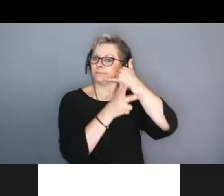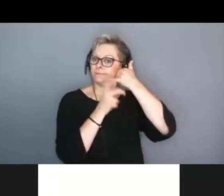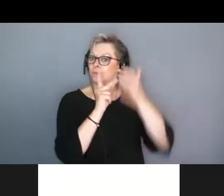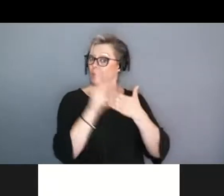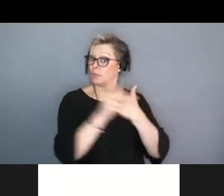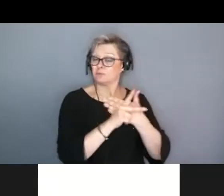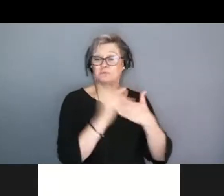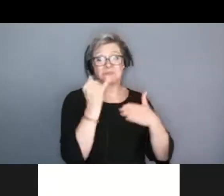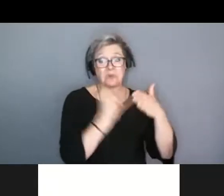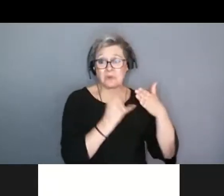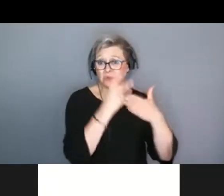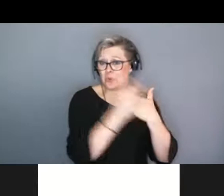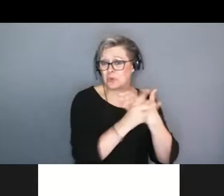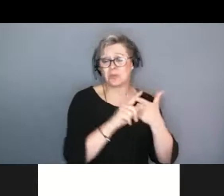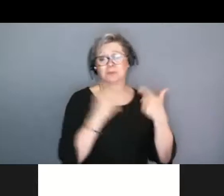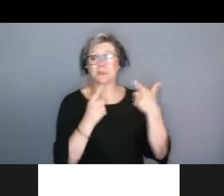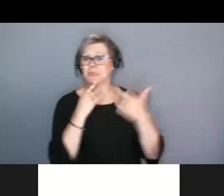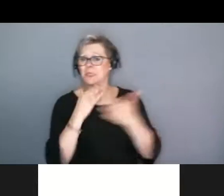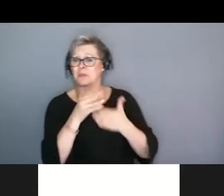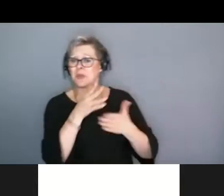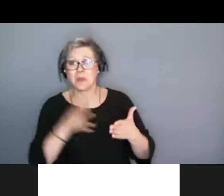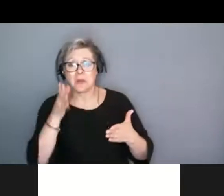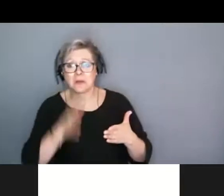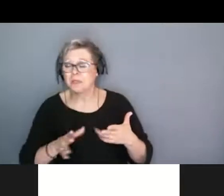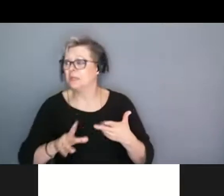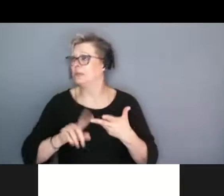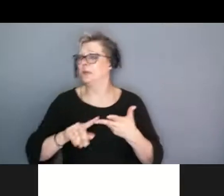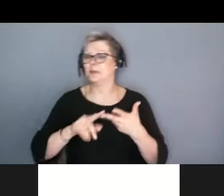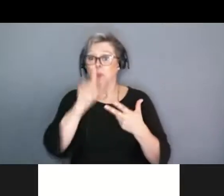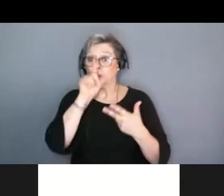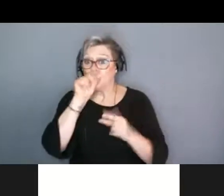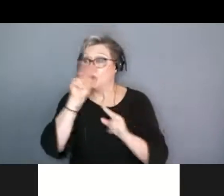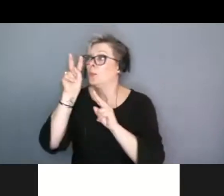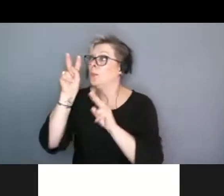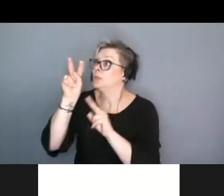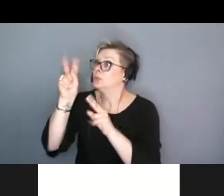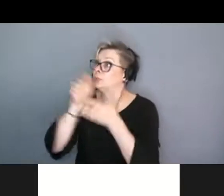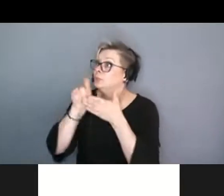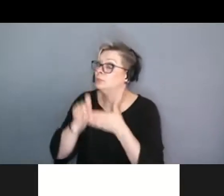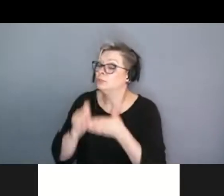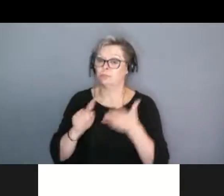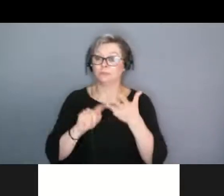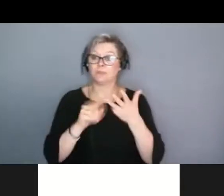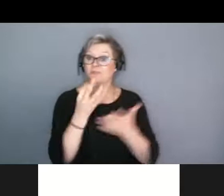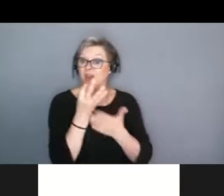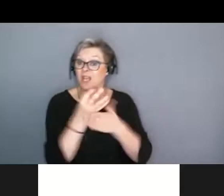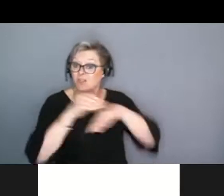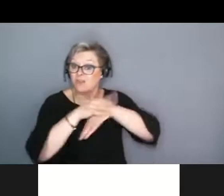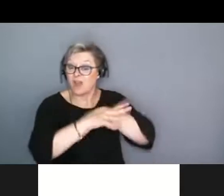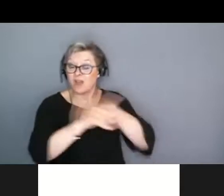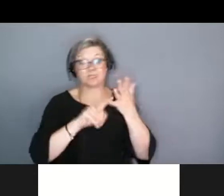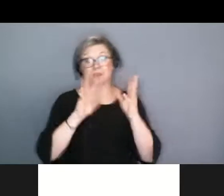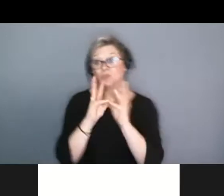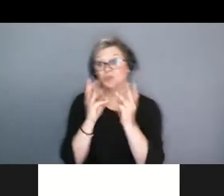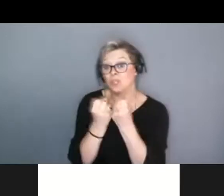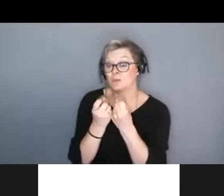arts program, somebody talking about gardening, bird watching, somebody giving financial advice, seminars, or